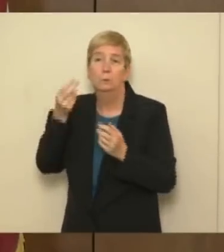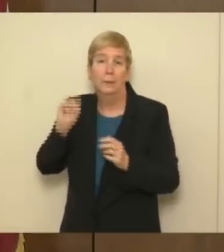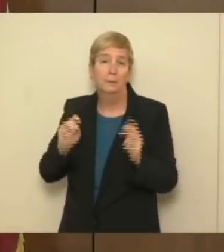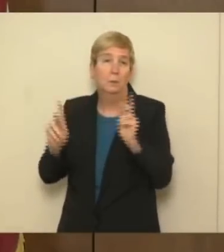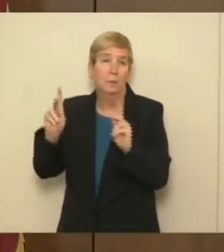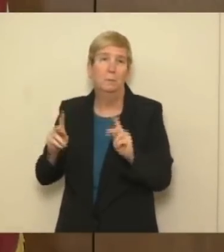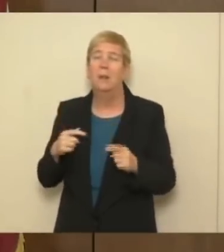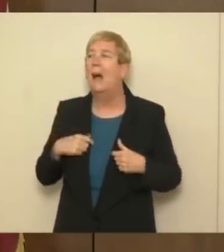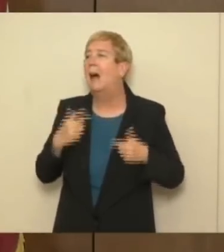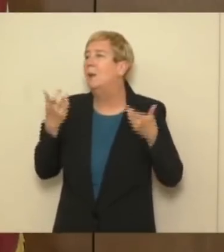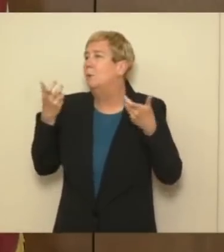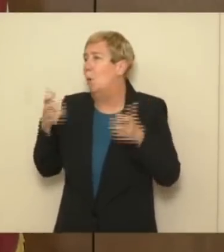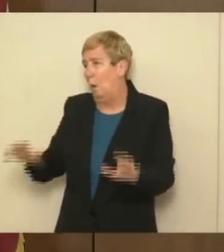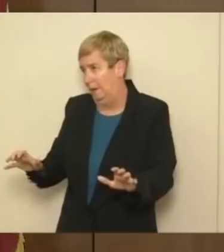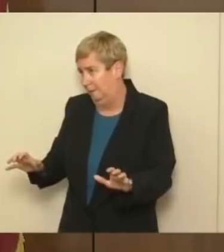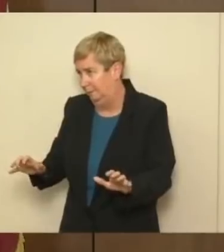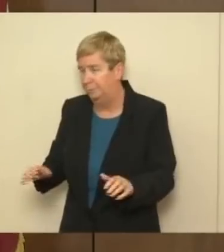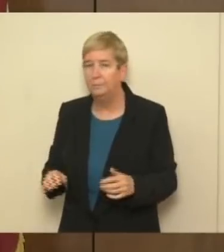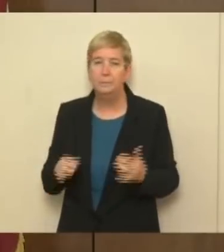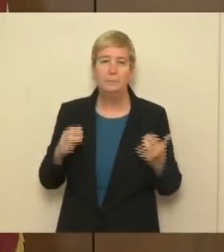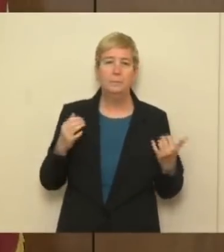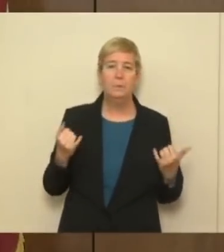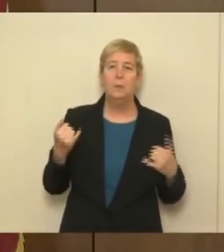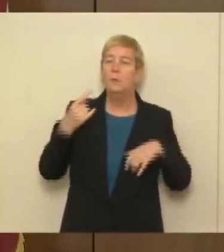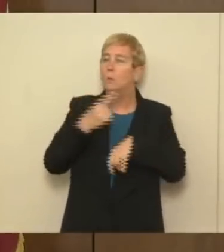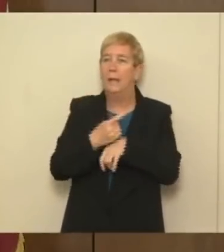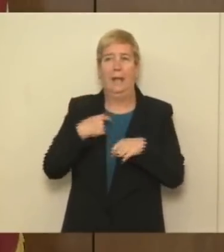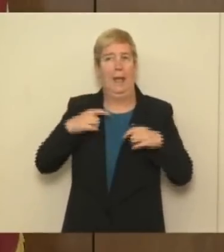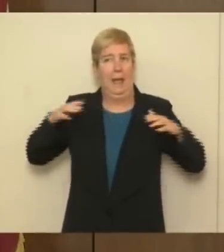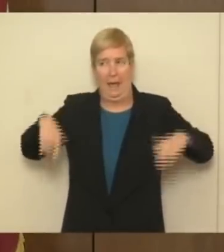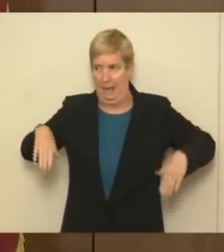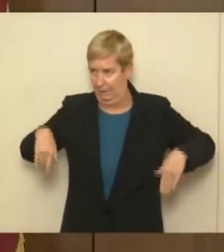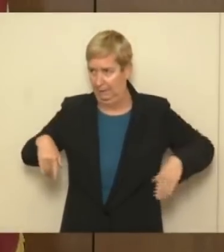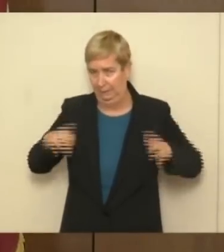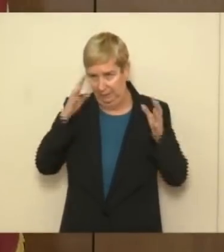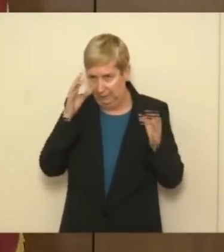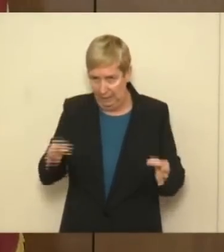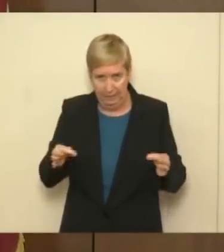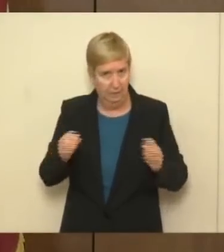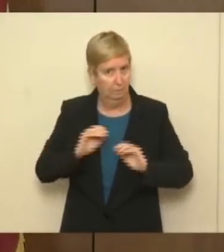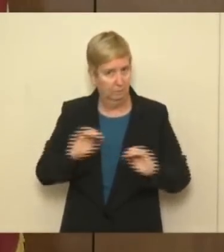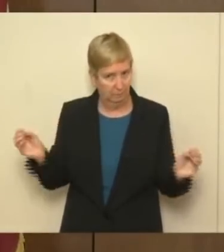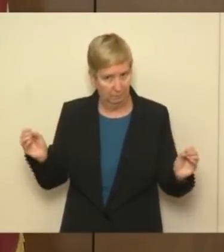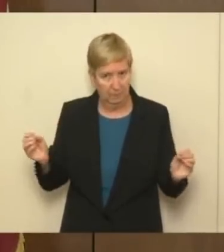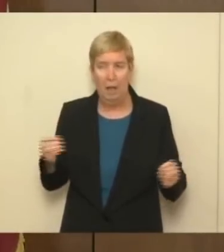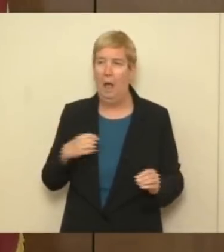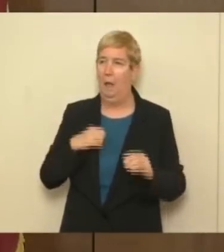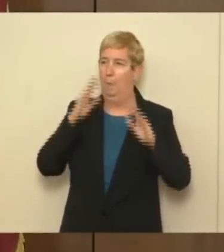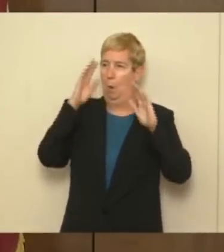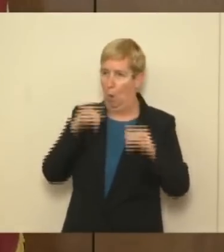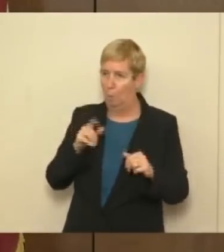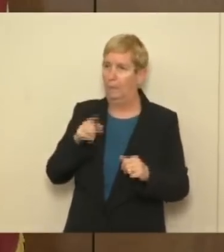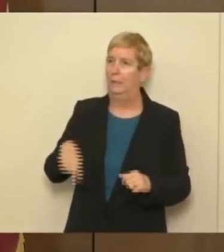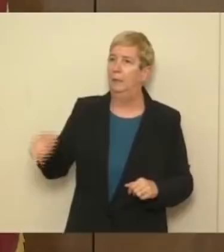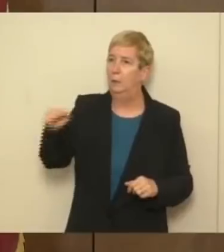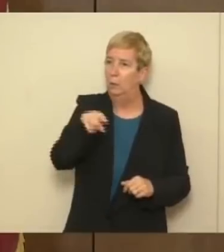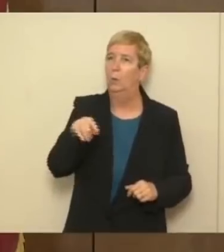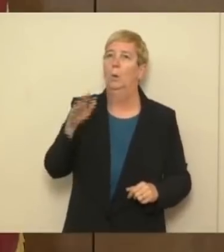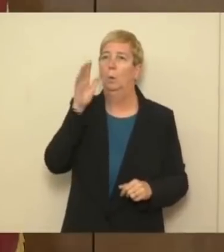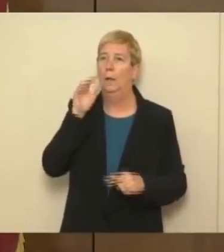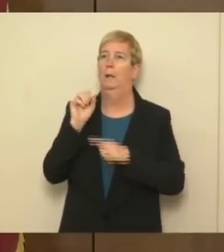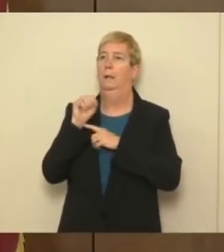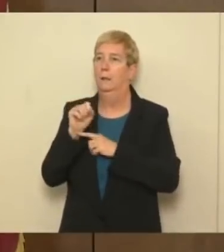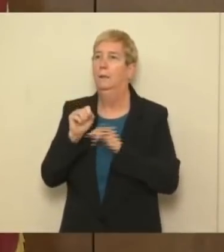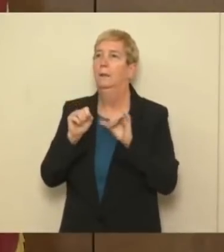those. Today is not a decision to do either of those. We're hoping that New Mexicans will actually just